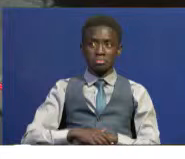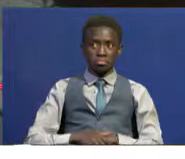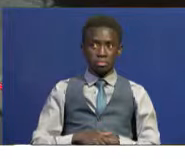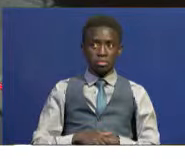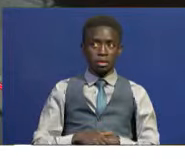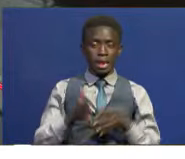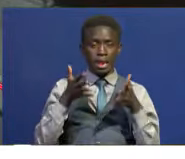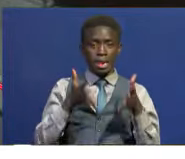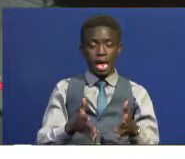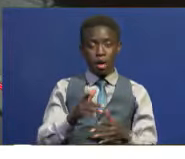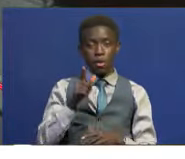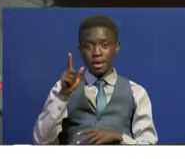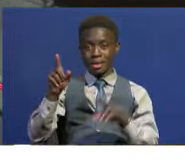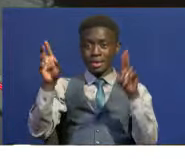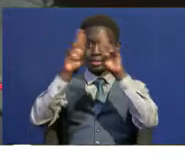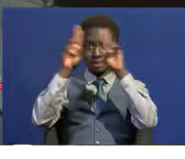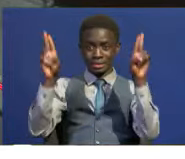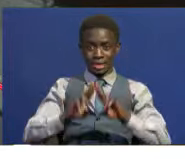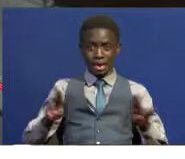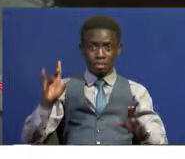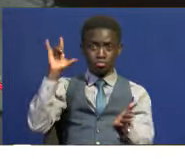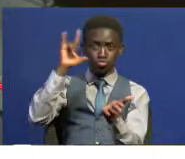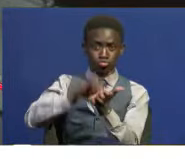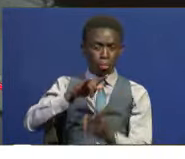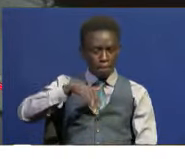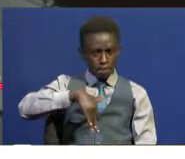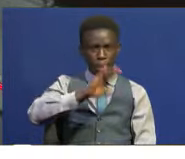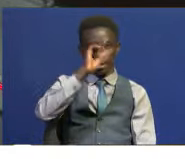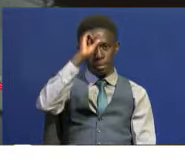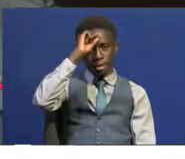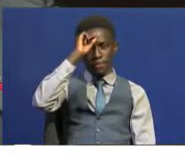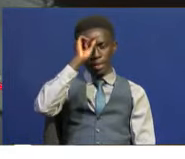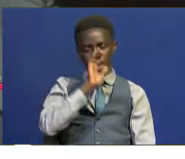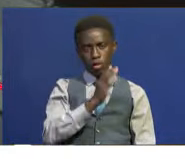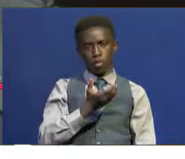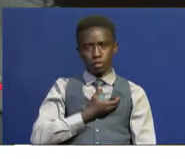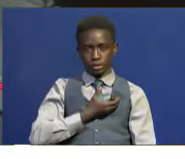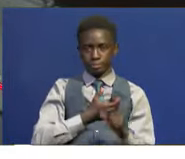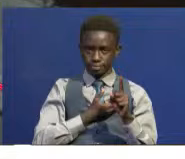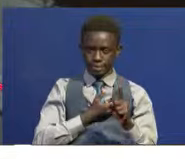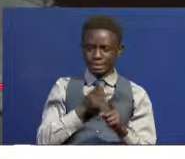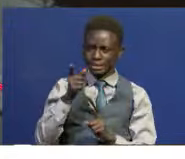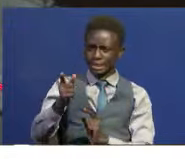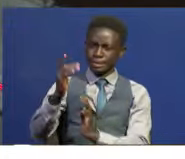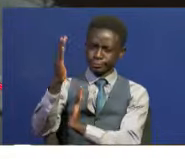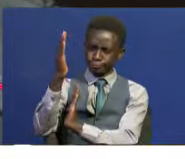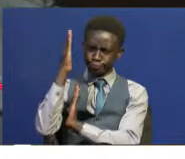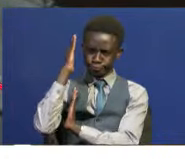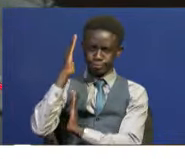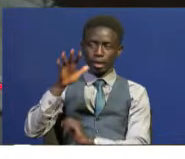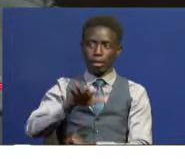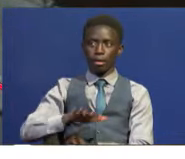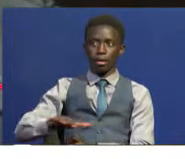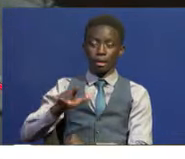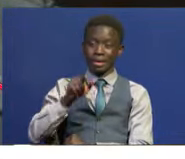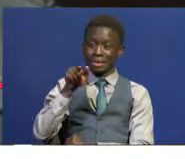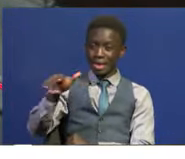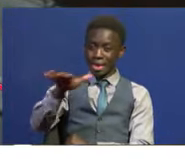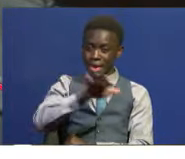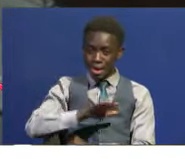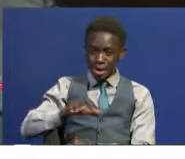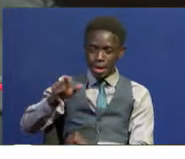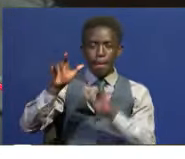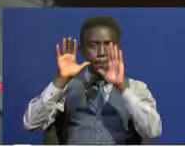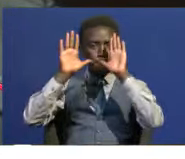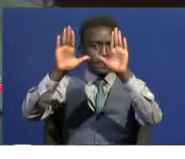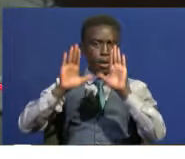government property, is a security area, is an area that means a lot to Kenyans. So we